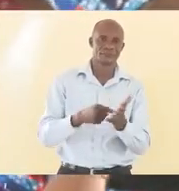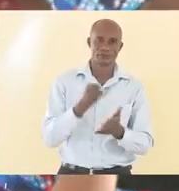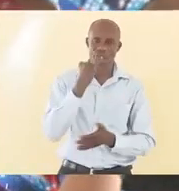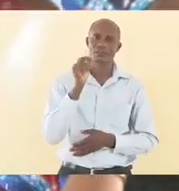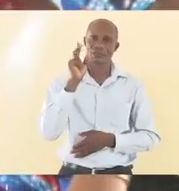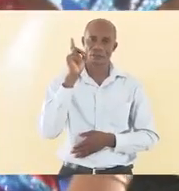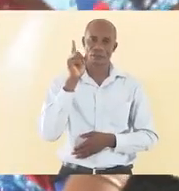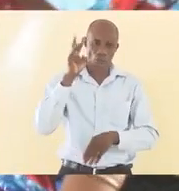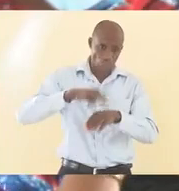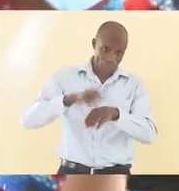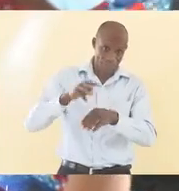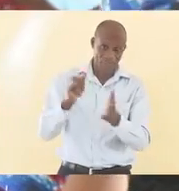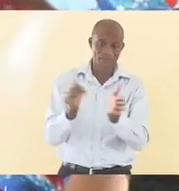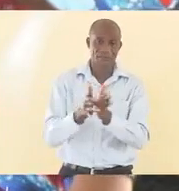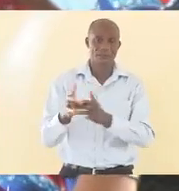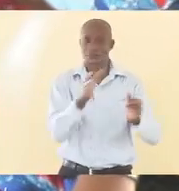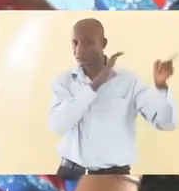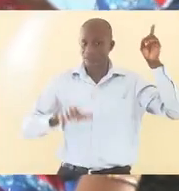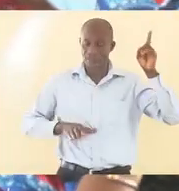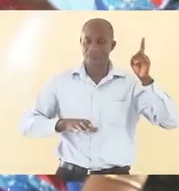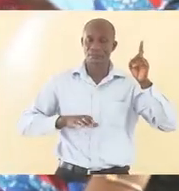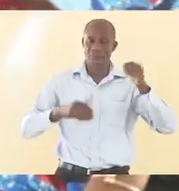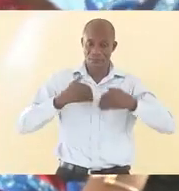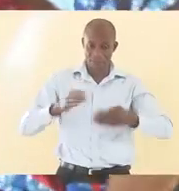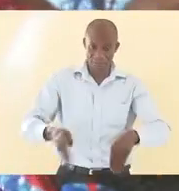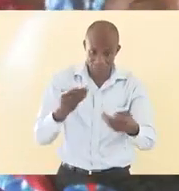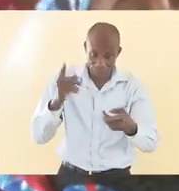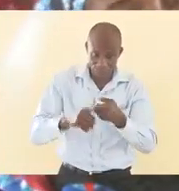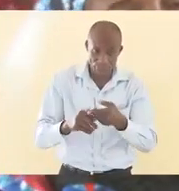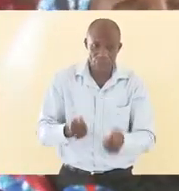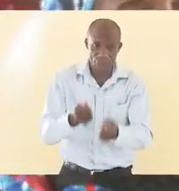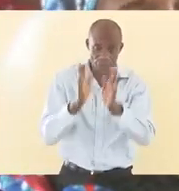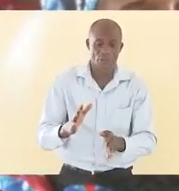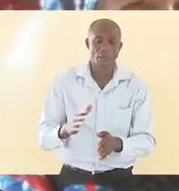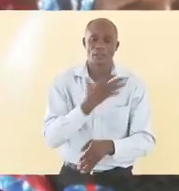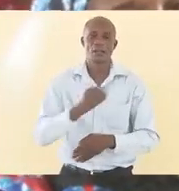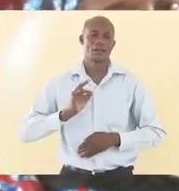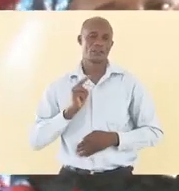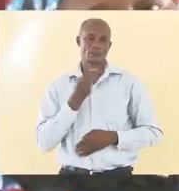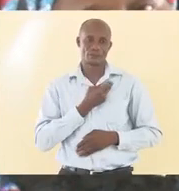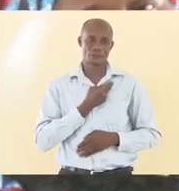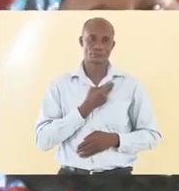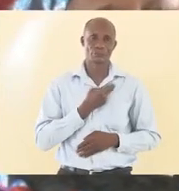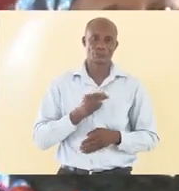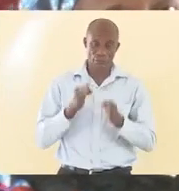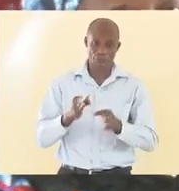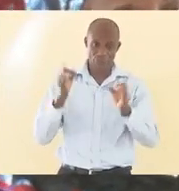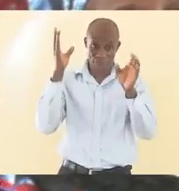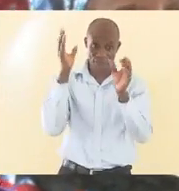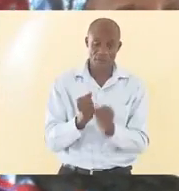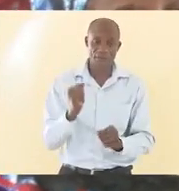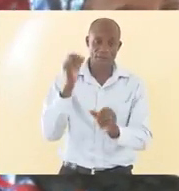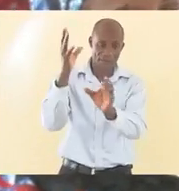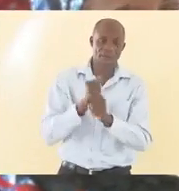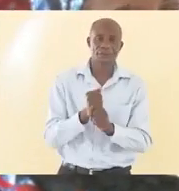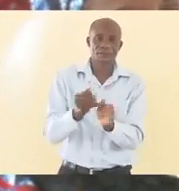And this is the warning that Jesus Christ is giving to the disciples and to us. That if we get attached to